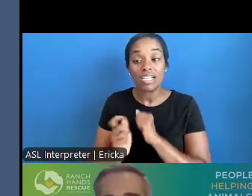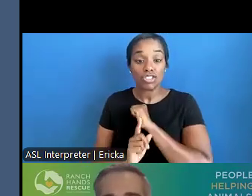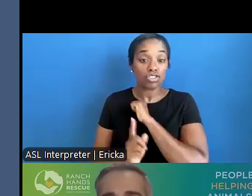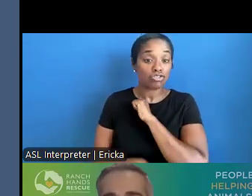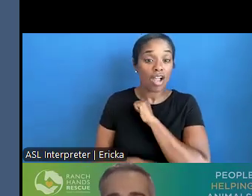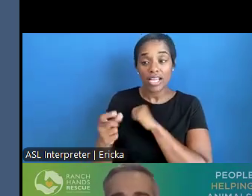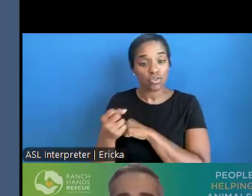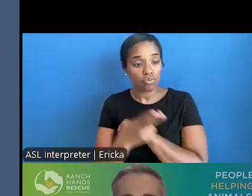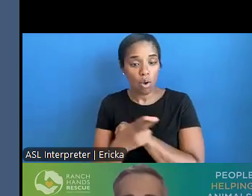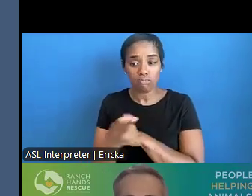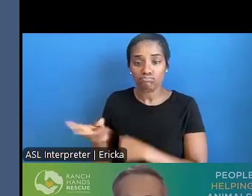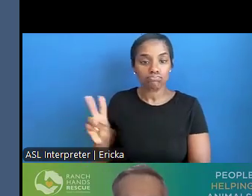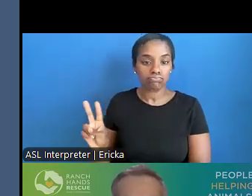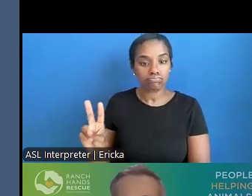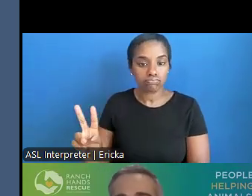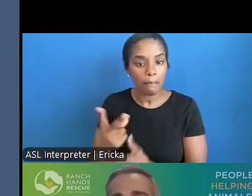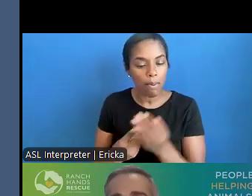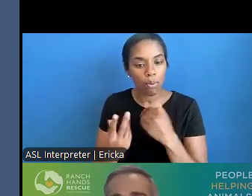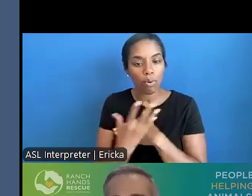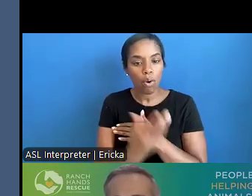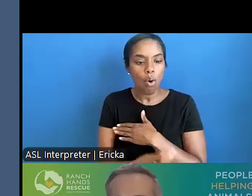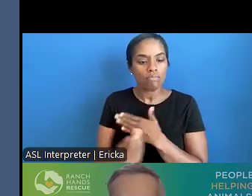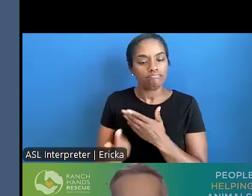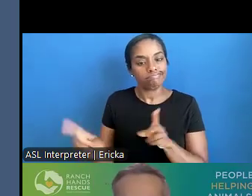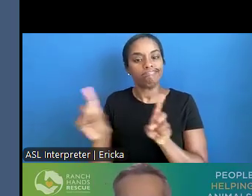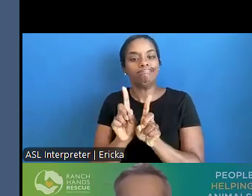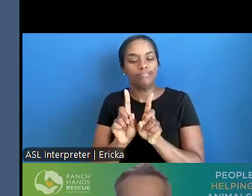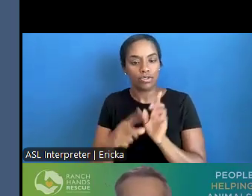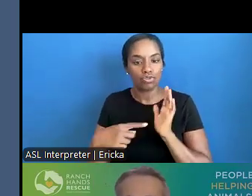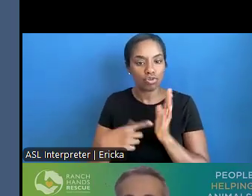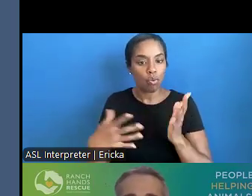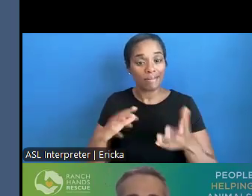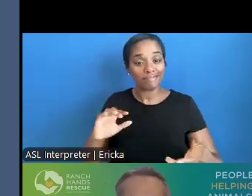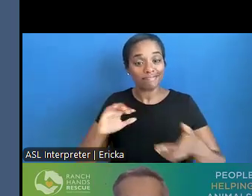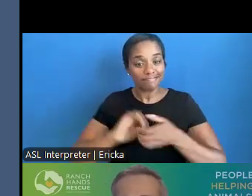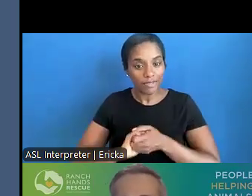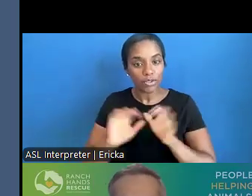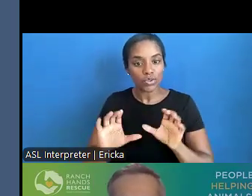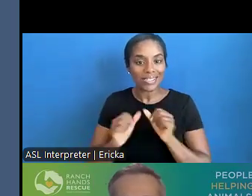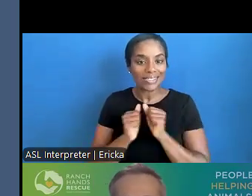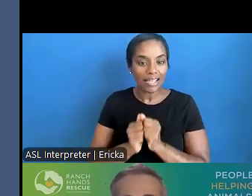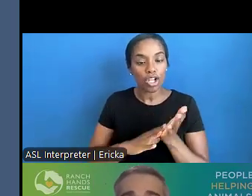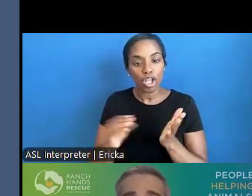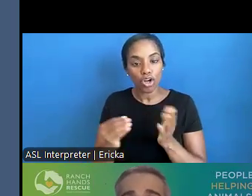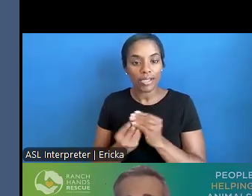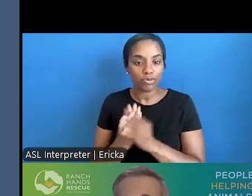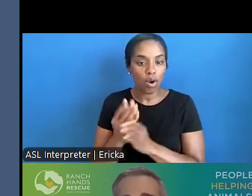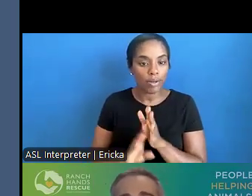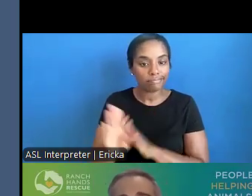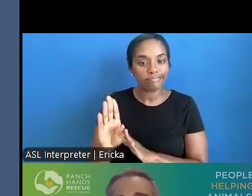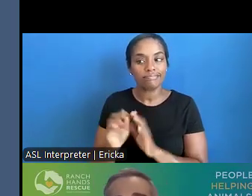side by side and show what that companionship and that doing it together and learning and growing together, what that looks